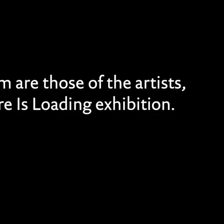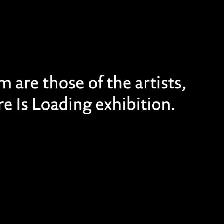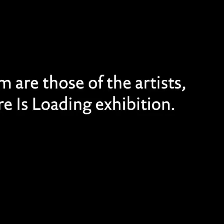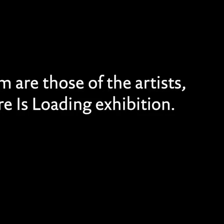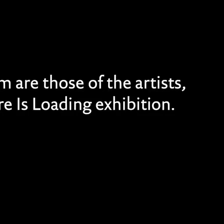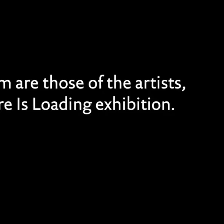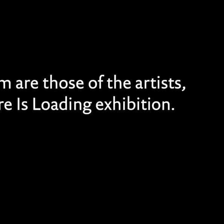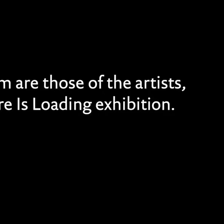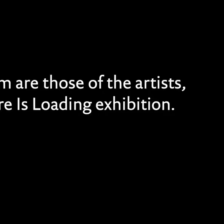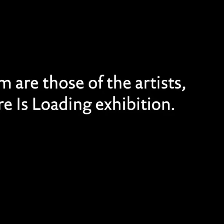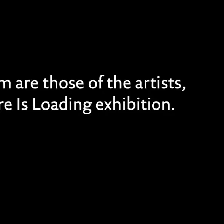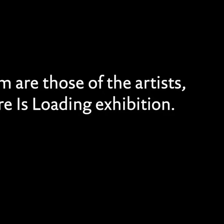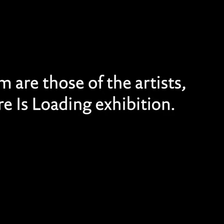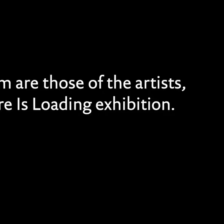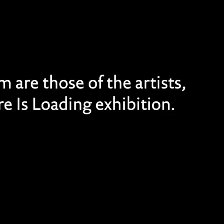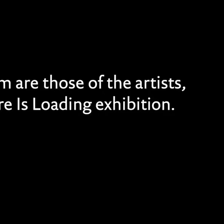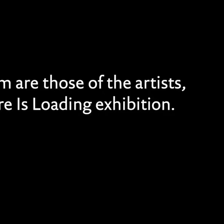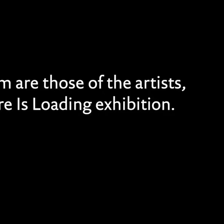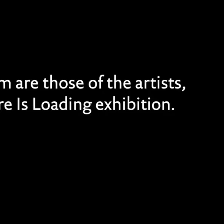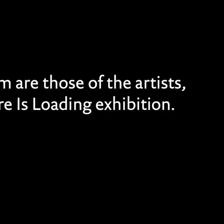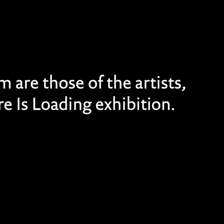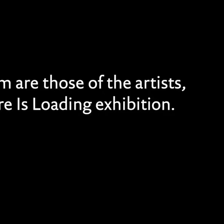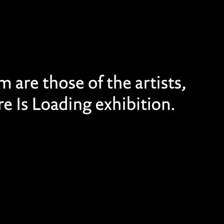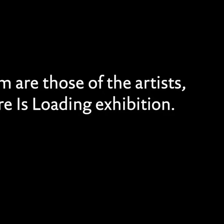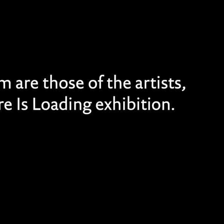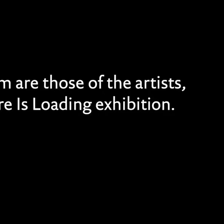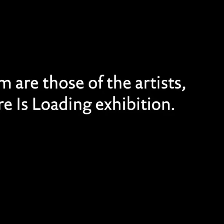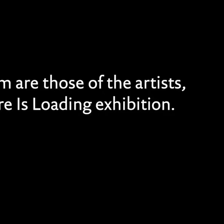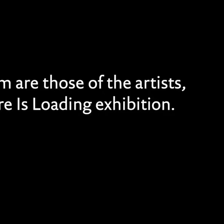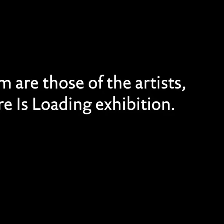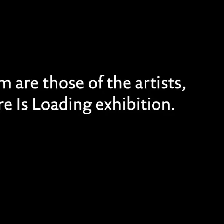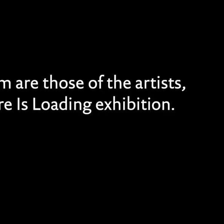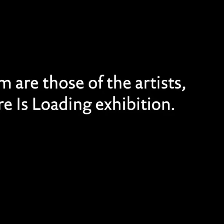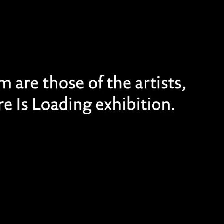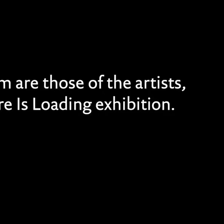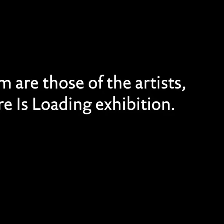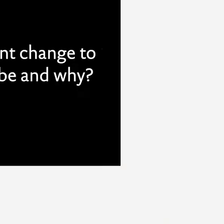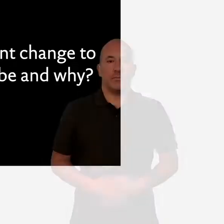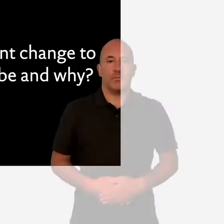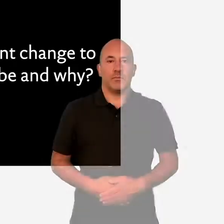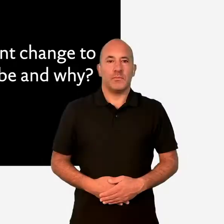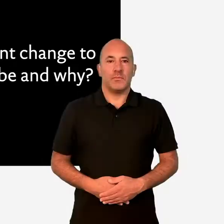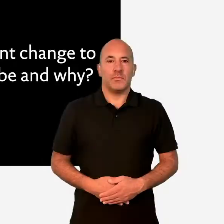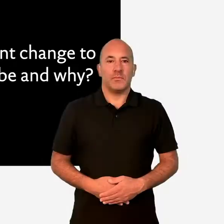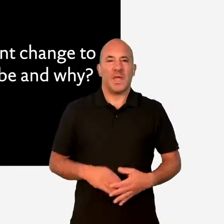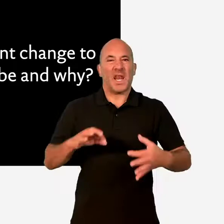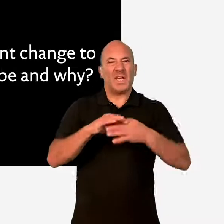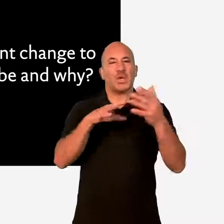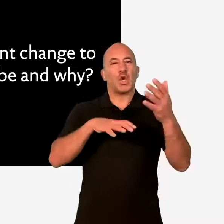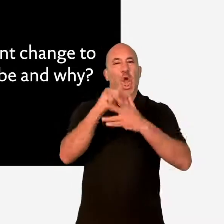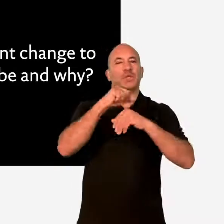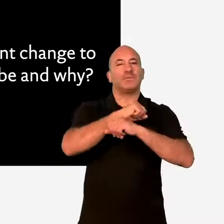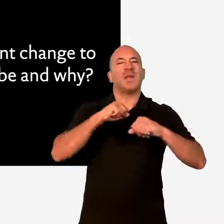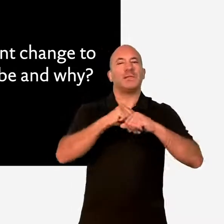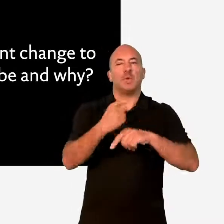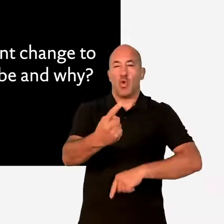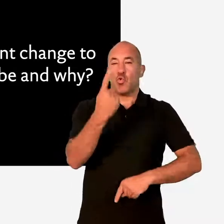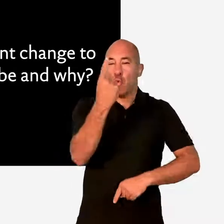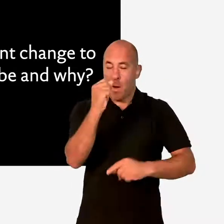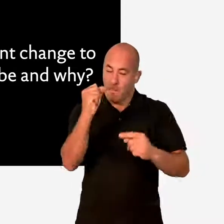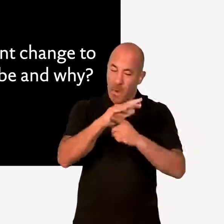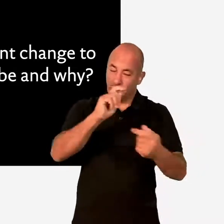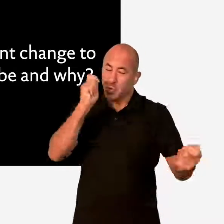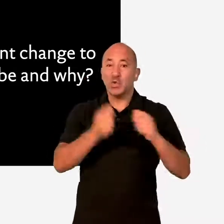Any views expressed in this film are those of the artists, recorded as part of the Future is Loading exhibition. If you could make one significant change to